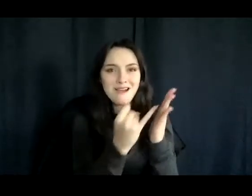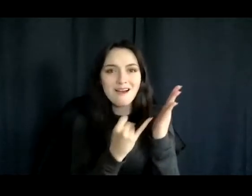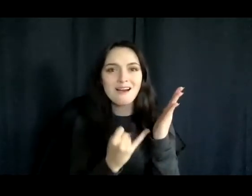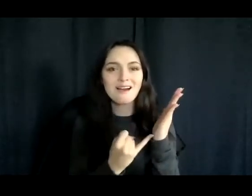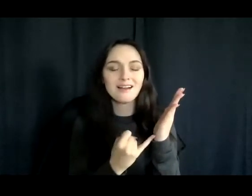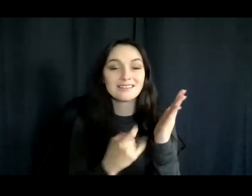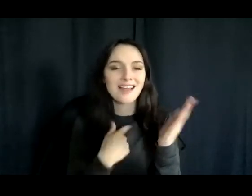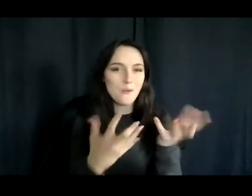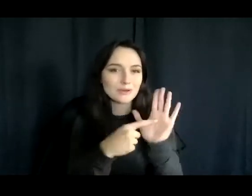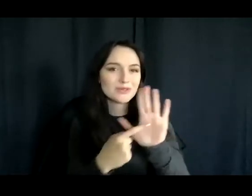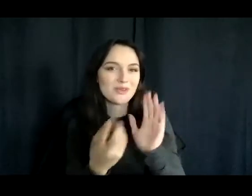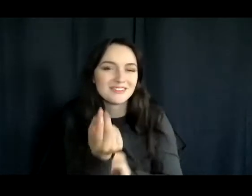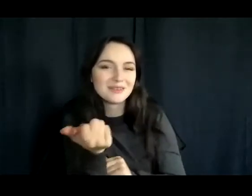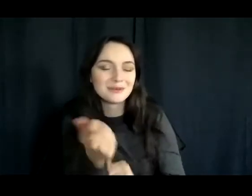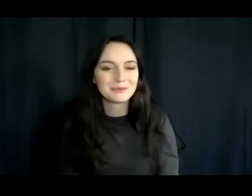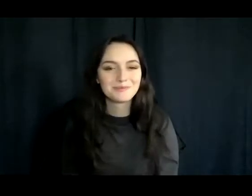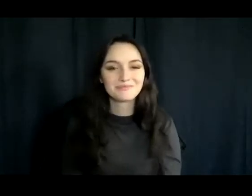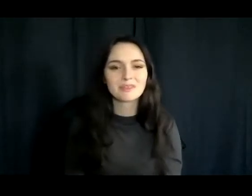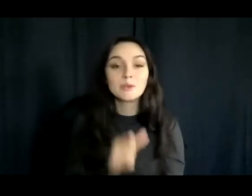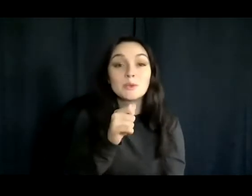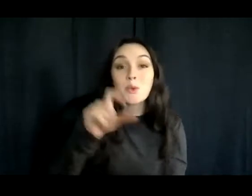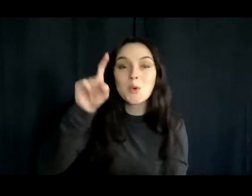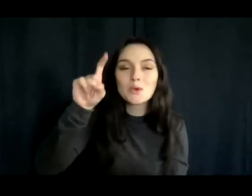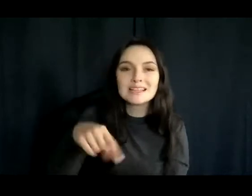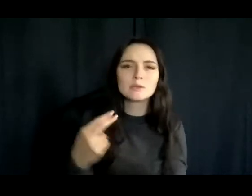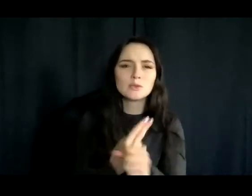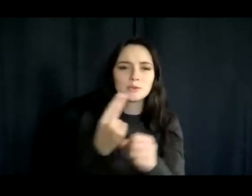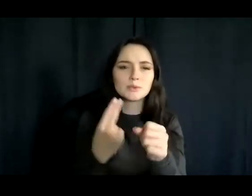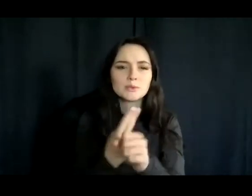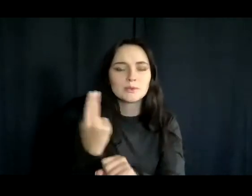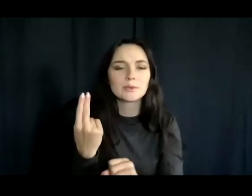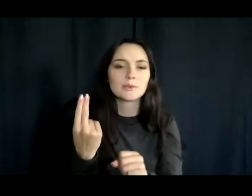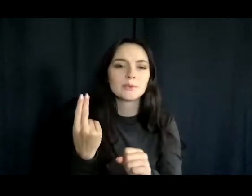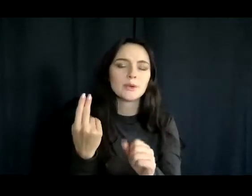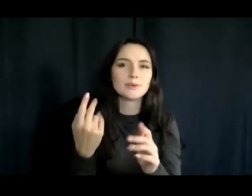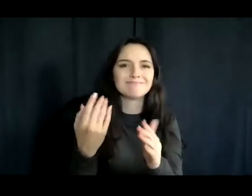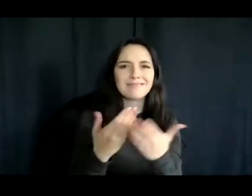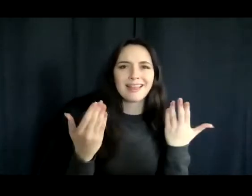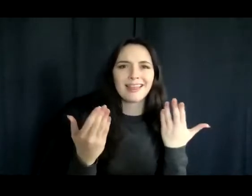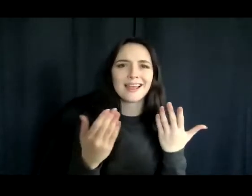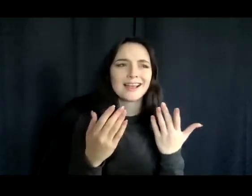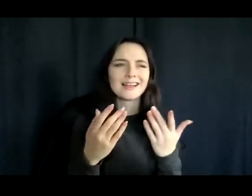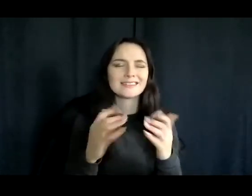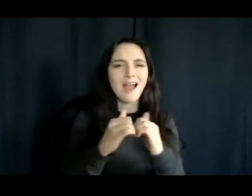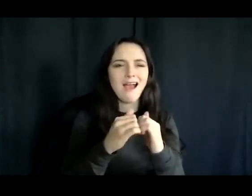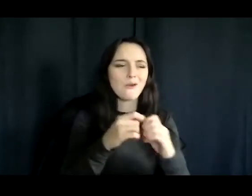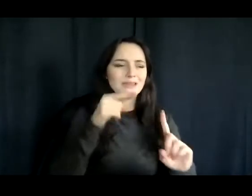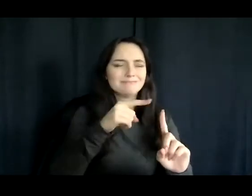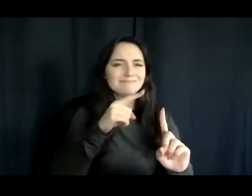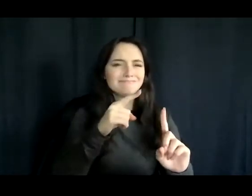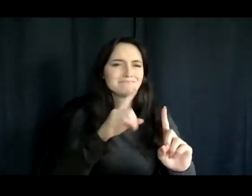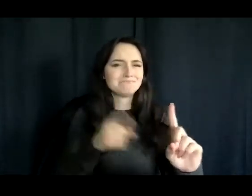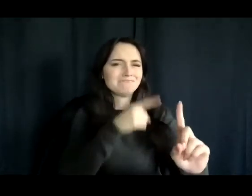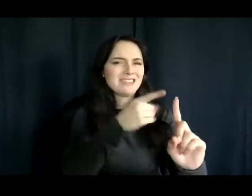the pieces. You don't have to use materials the way they were originally intended. You can get creative with them, like I